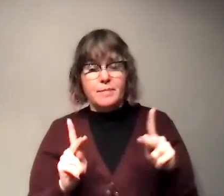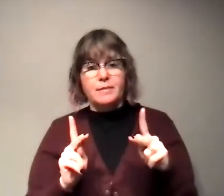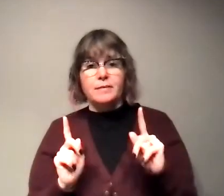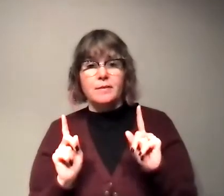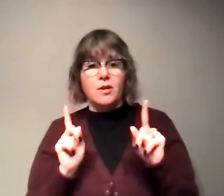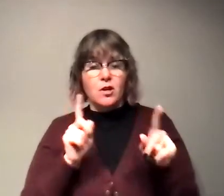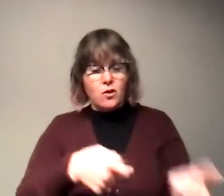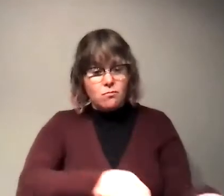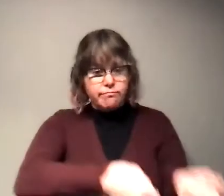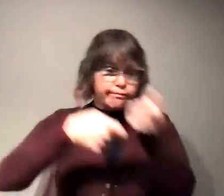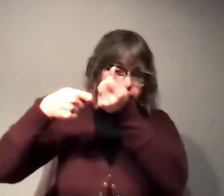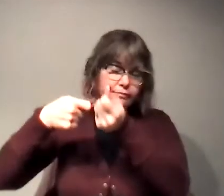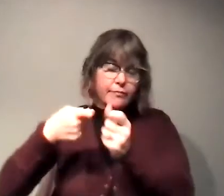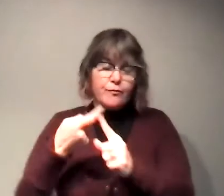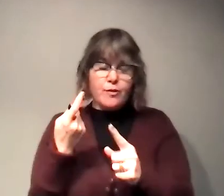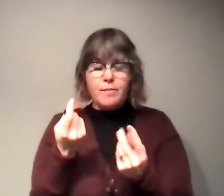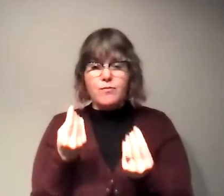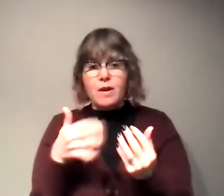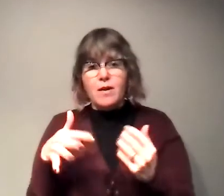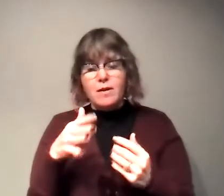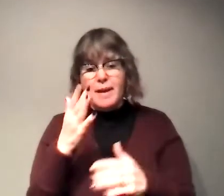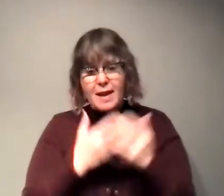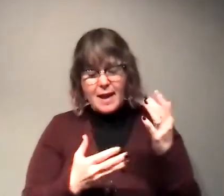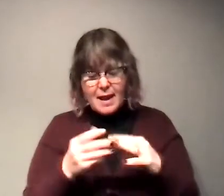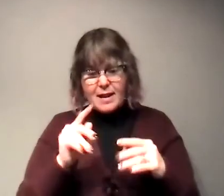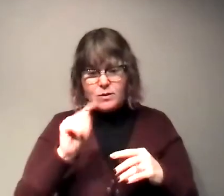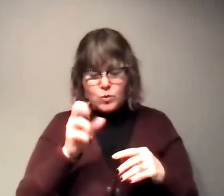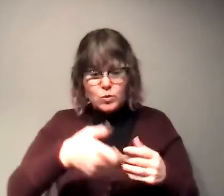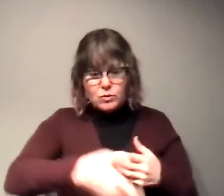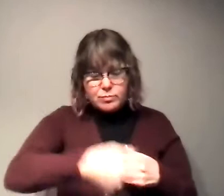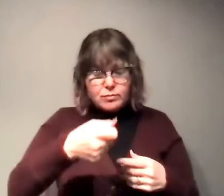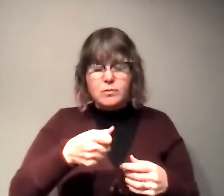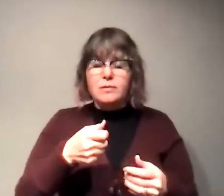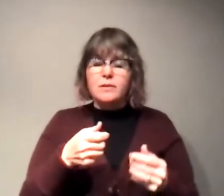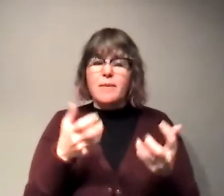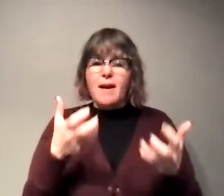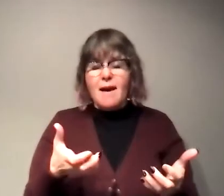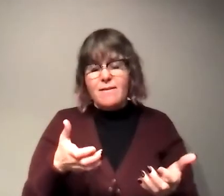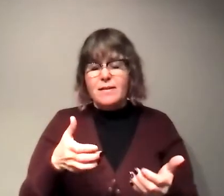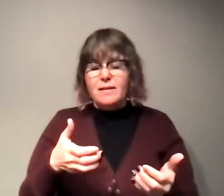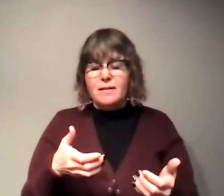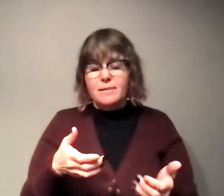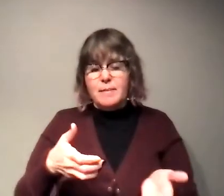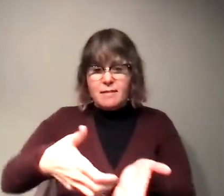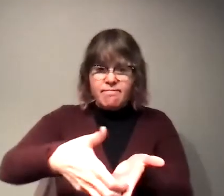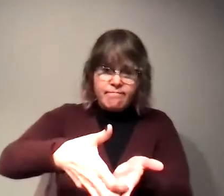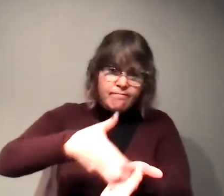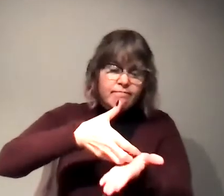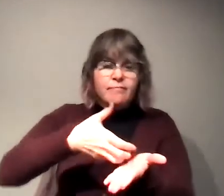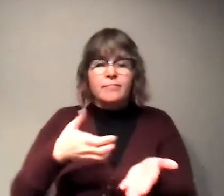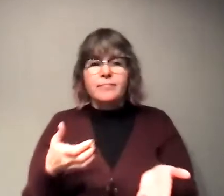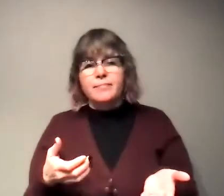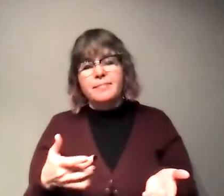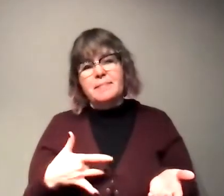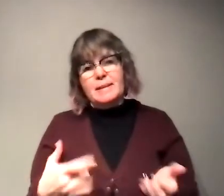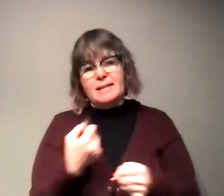take them out of the ground. So whether it's doing that by hand with tools or sometimes with heavy equipment like a backhoe, usually that's kind of the safest